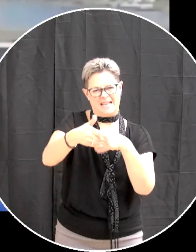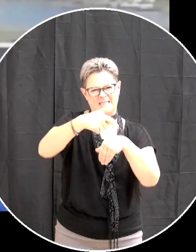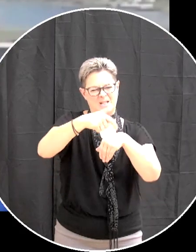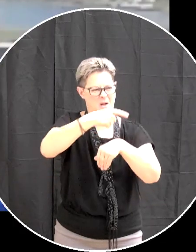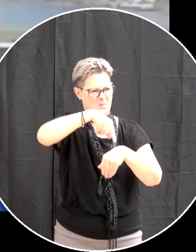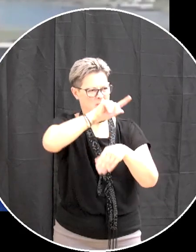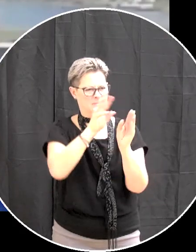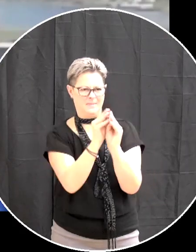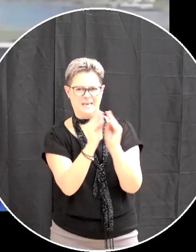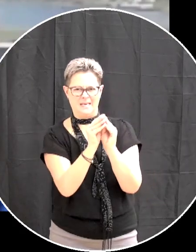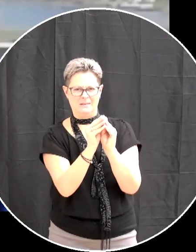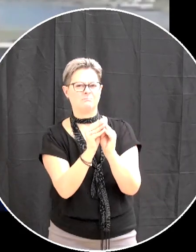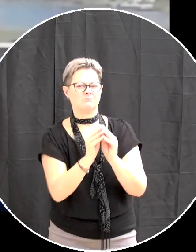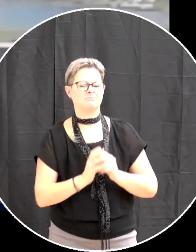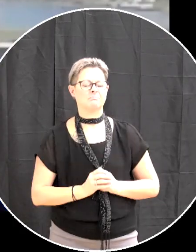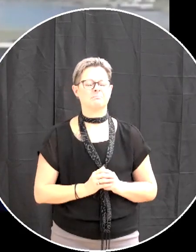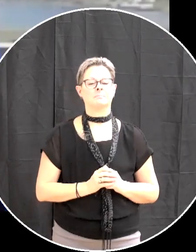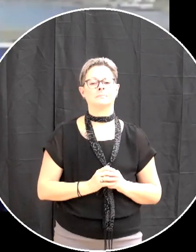Okay.